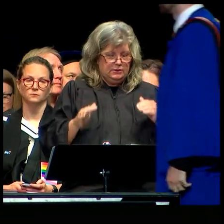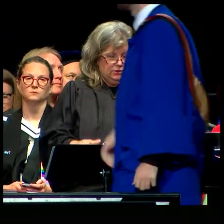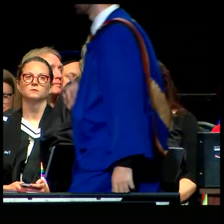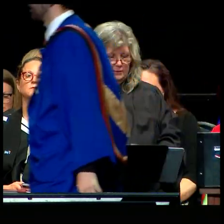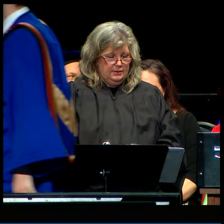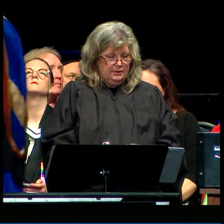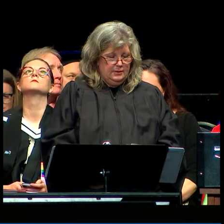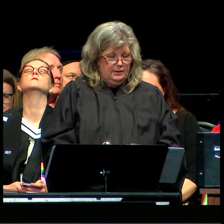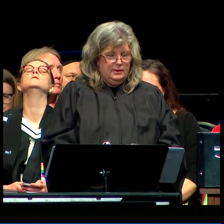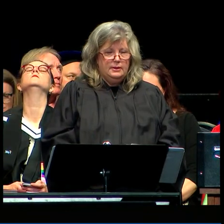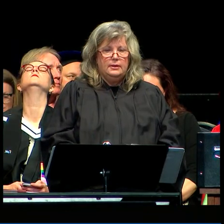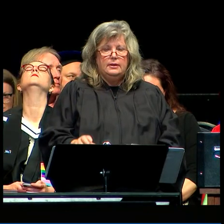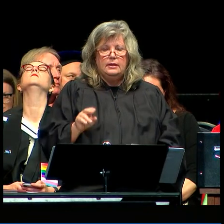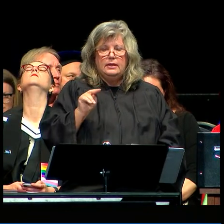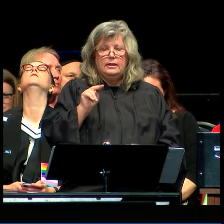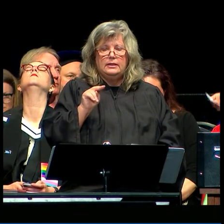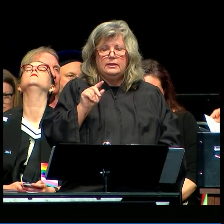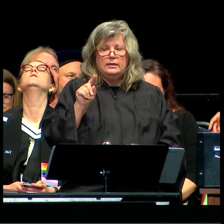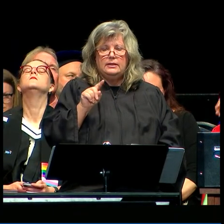Nazih Kadura.